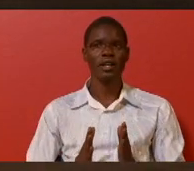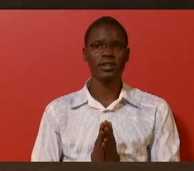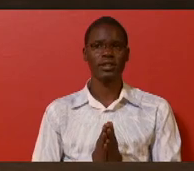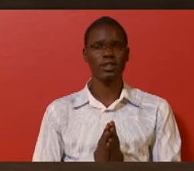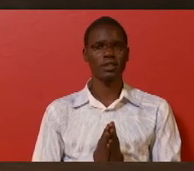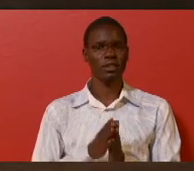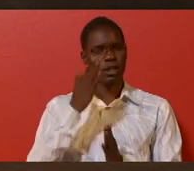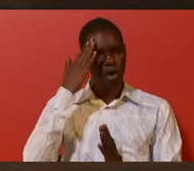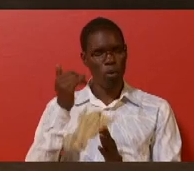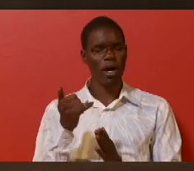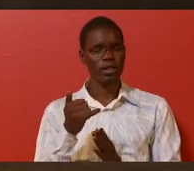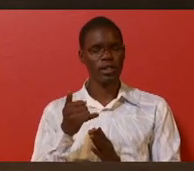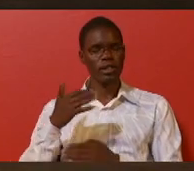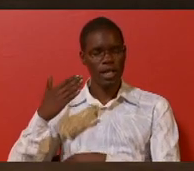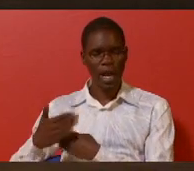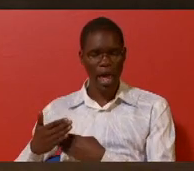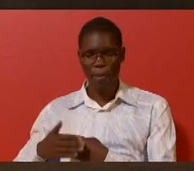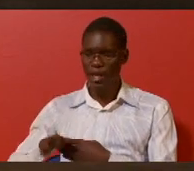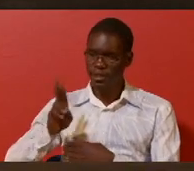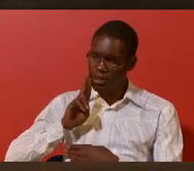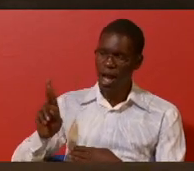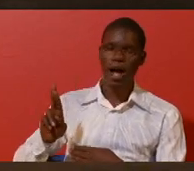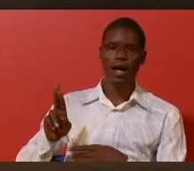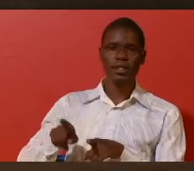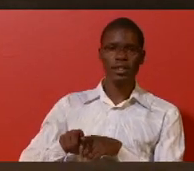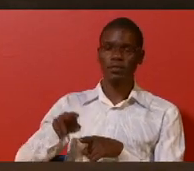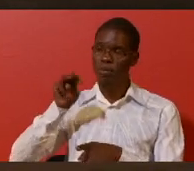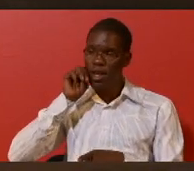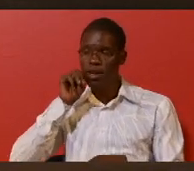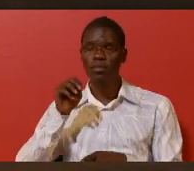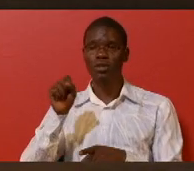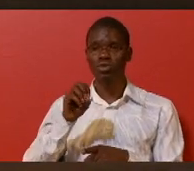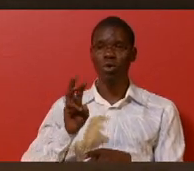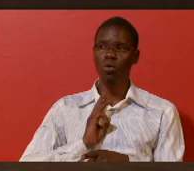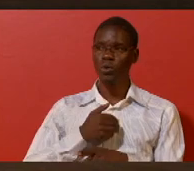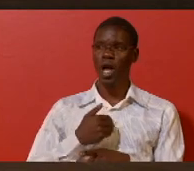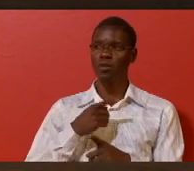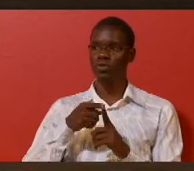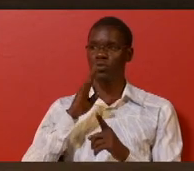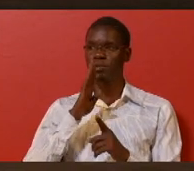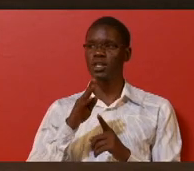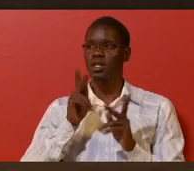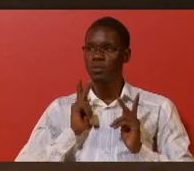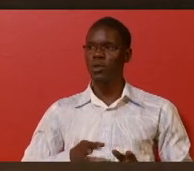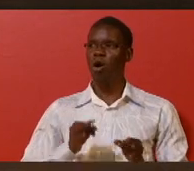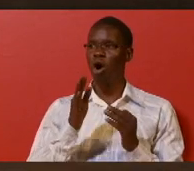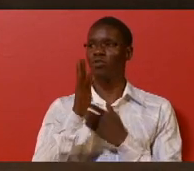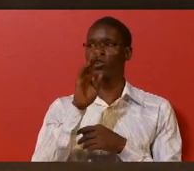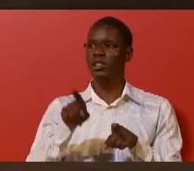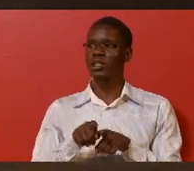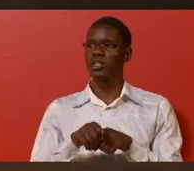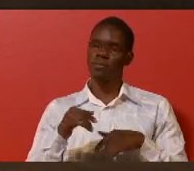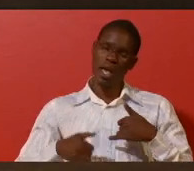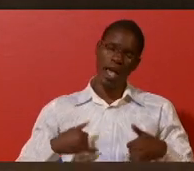because he belongs to her and she belongs to him. So if we're going to be the people of God, if we're going to enjoy the gift